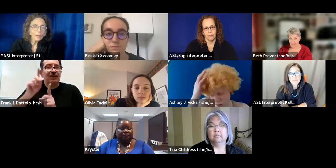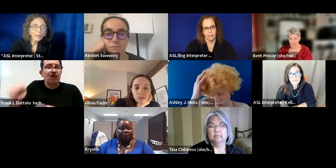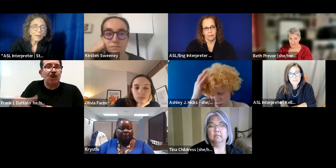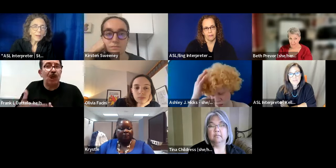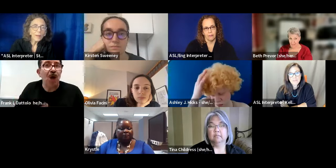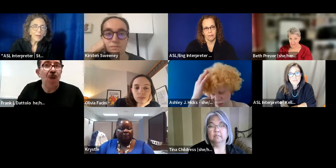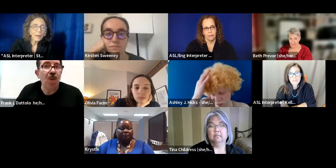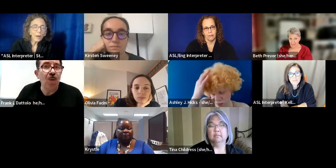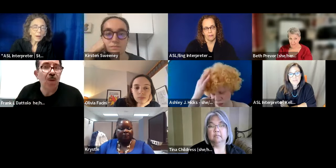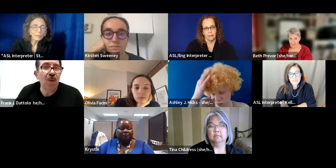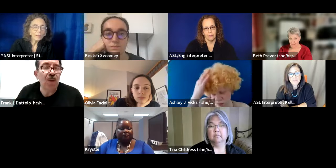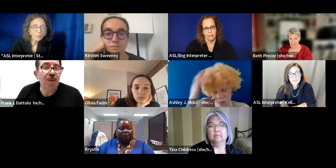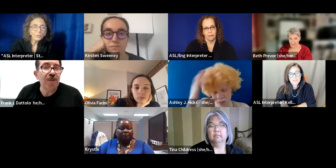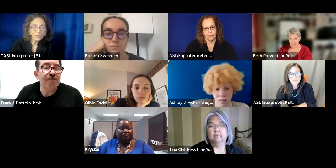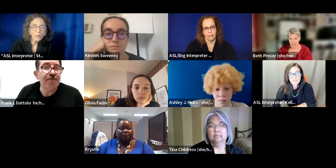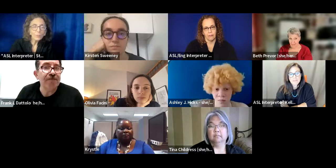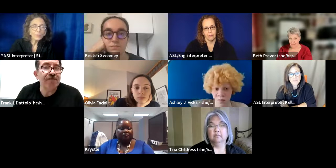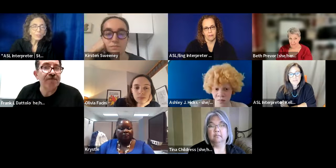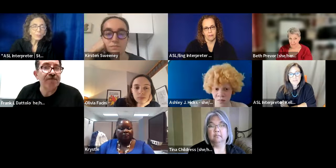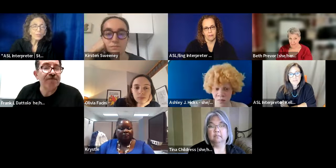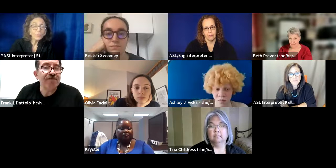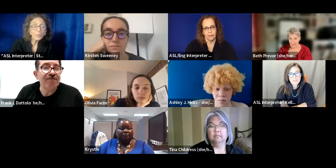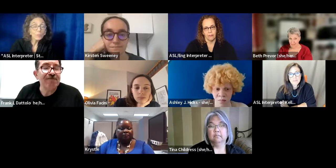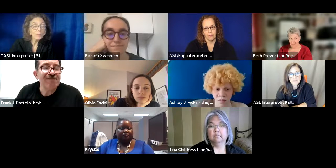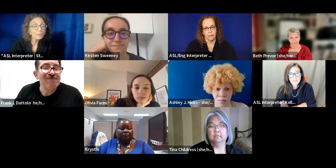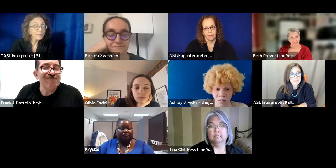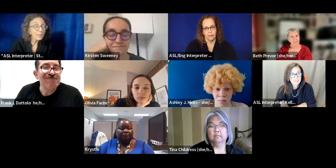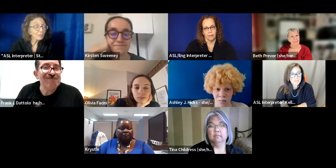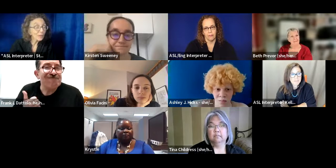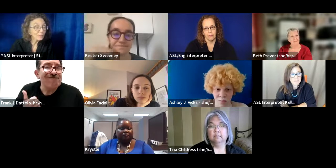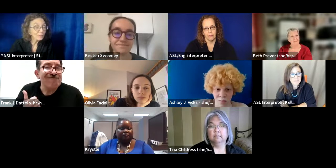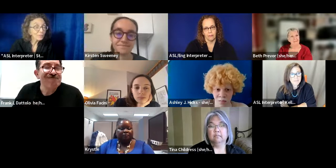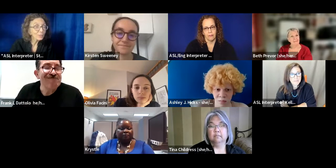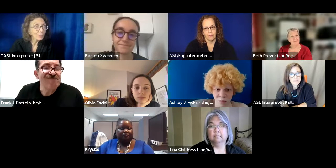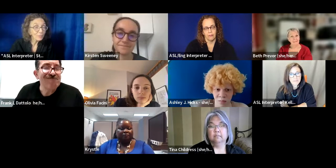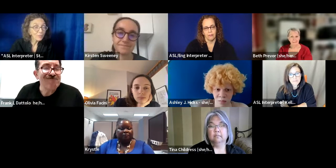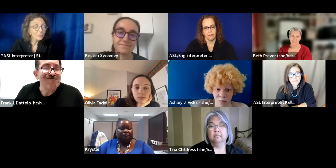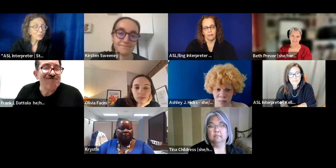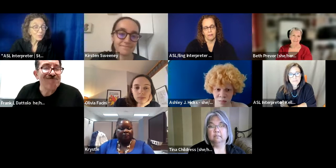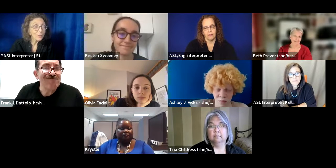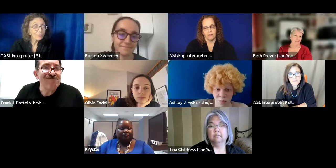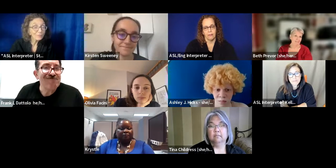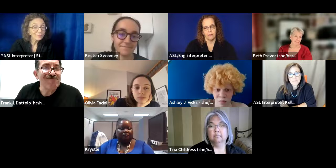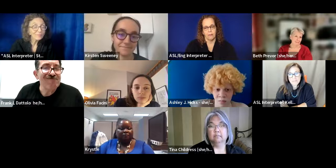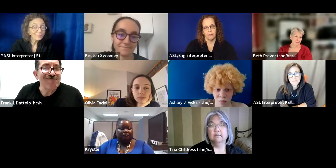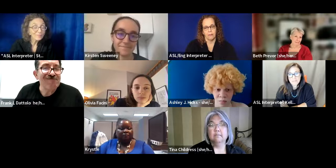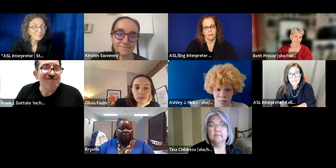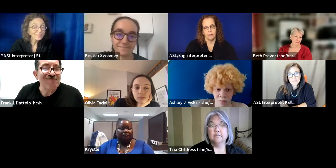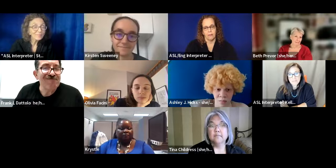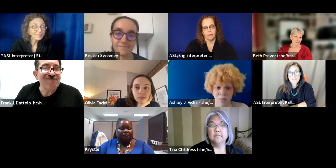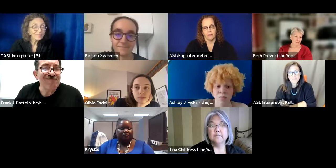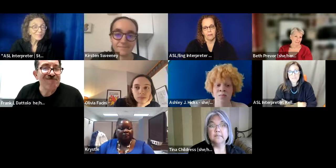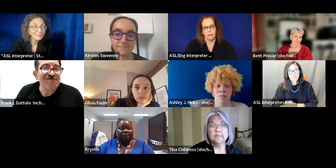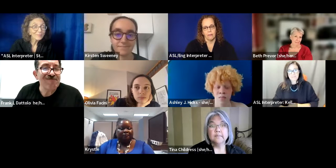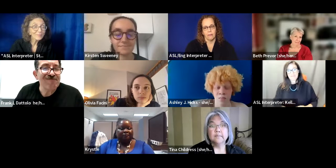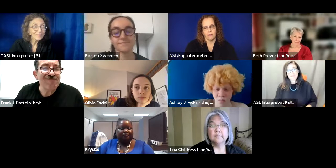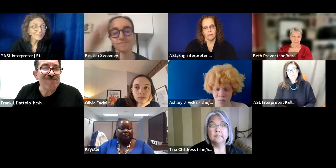what is the company doing to make me feel safe enough to attend your show?